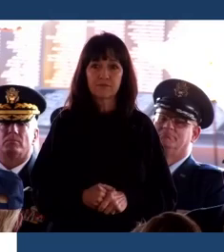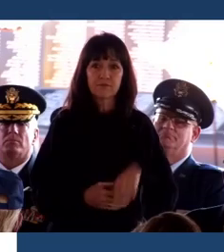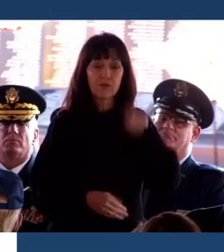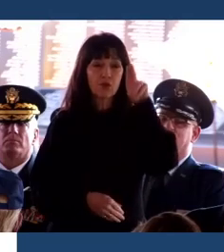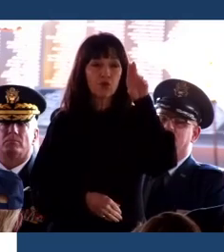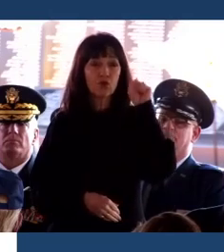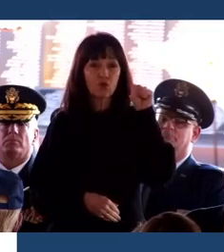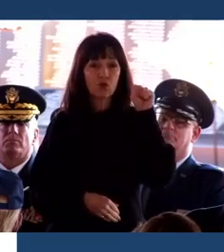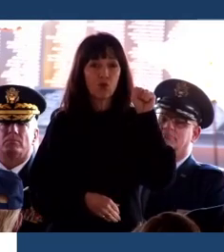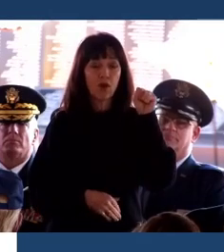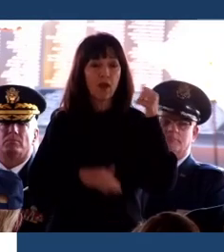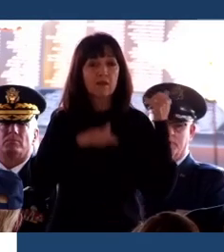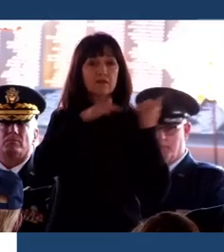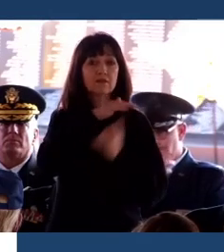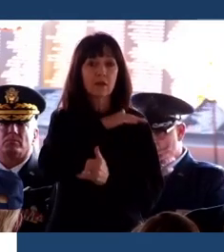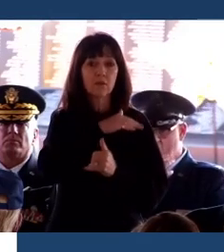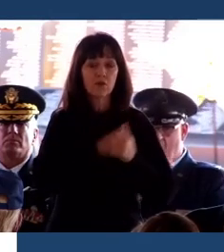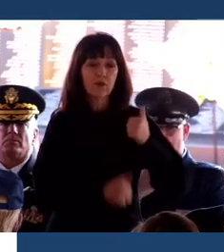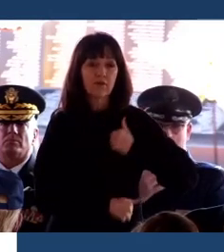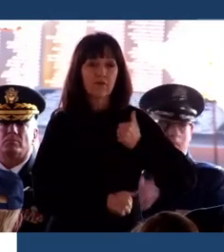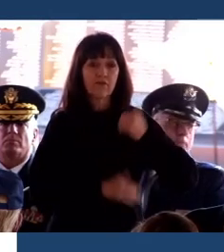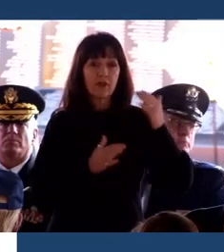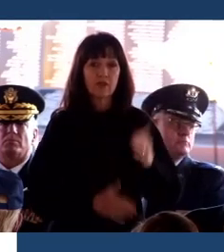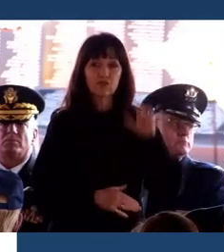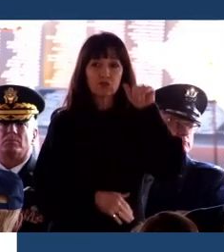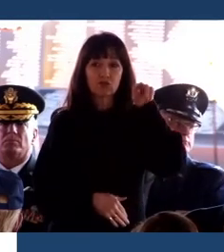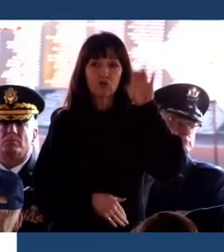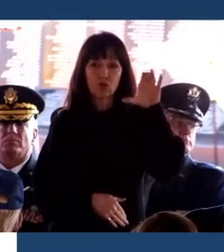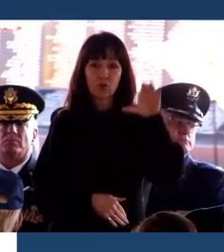United States Submarine Veterans Incorporated,